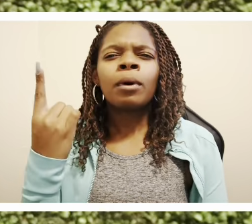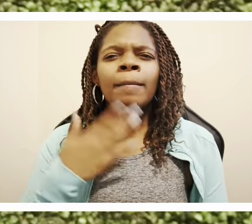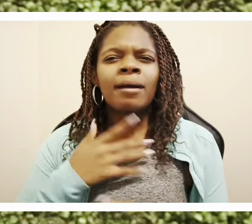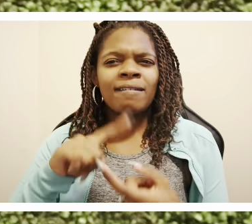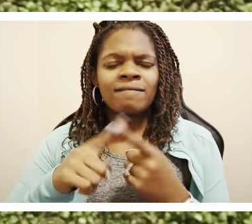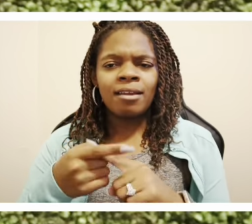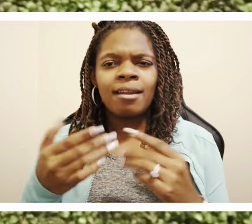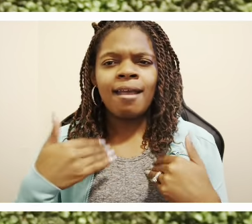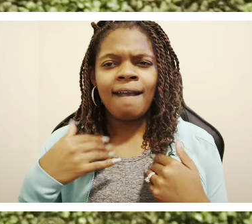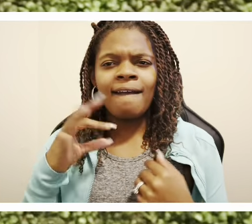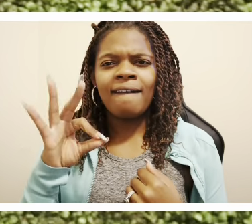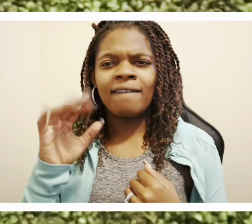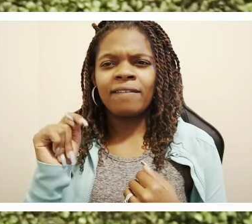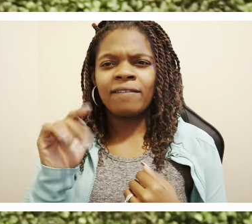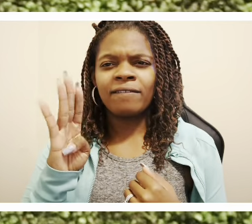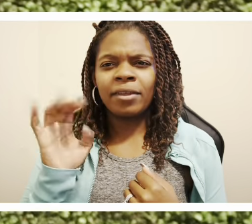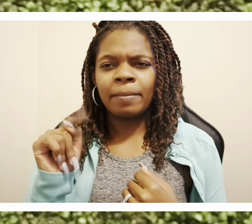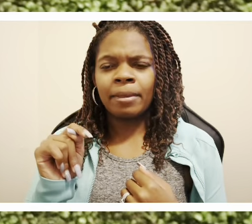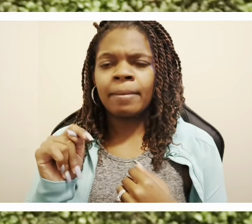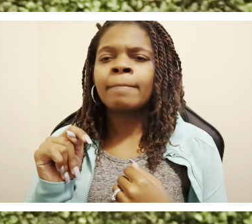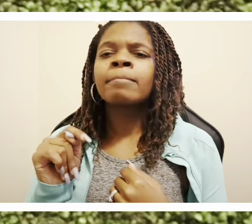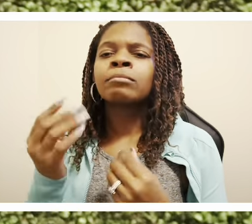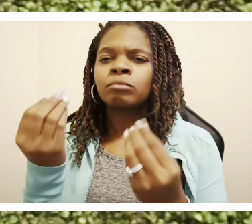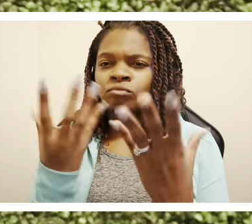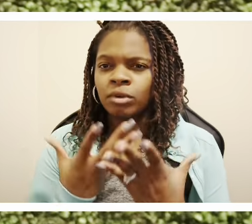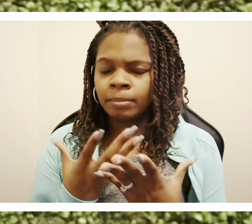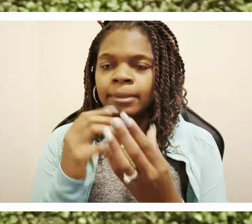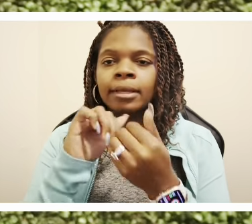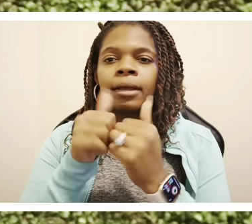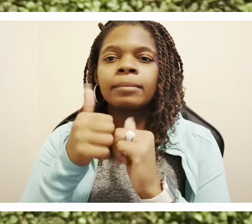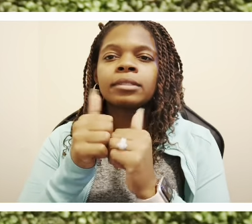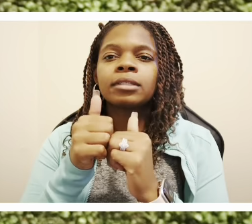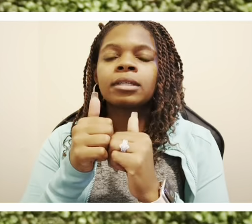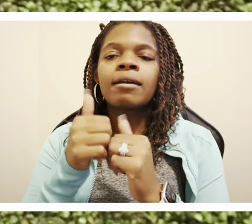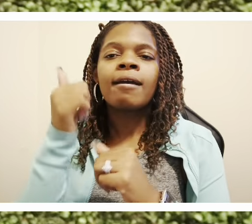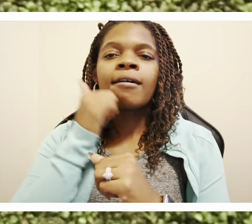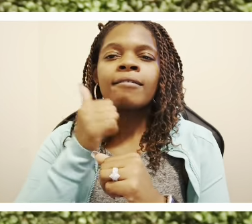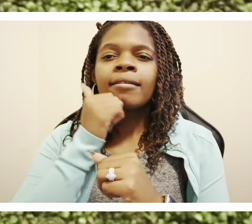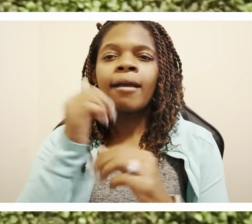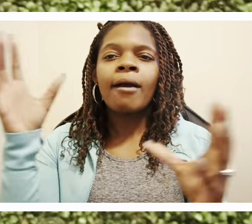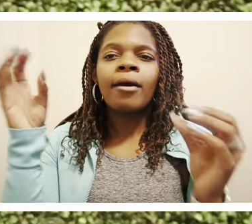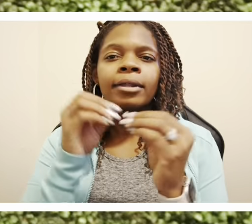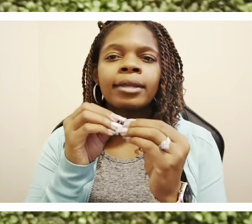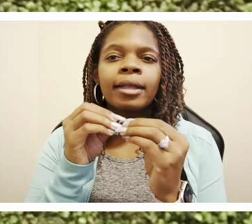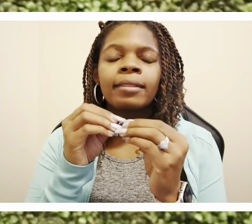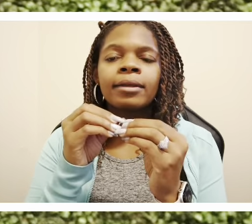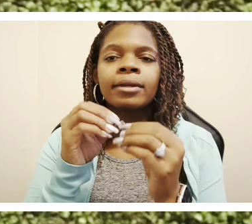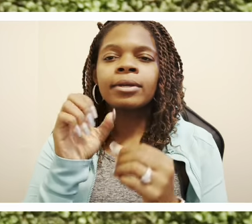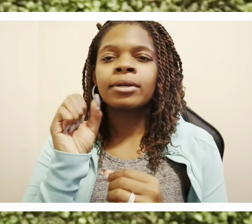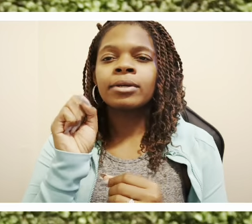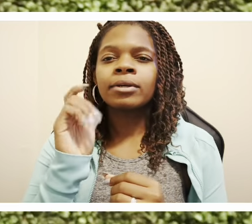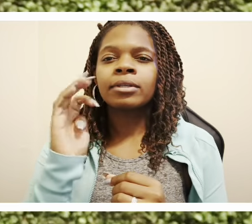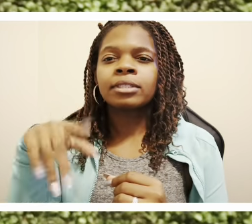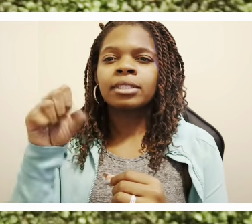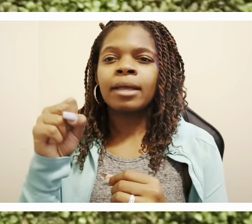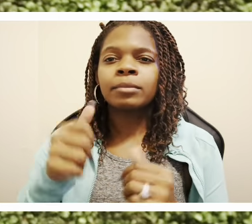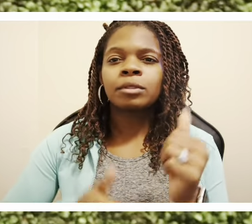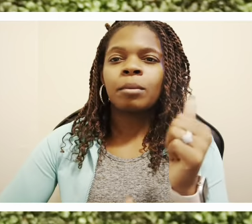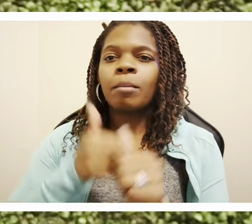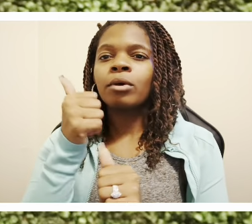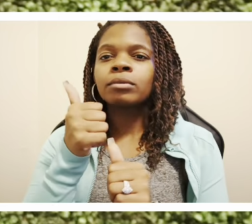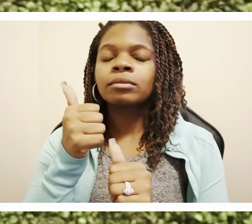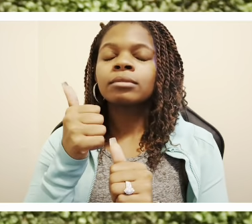have, you know, the most steps during the day. Apple Watch has it where closing out your